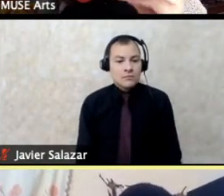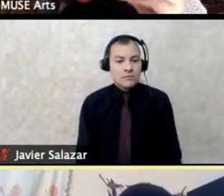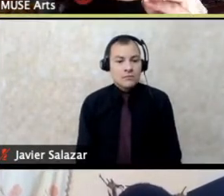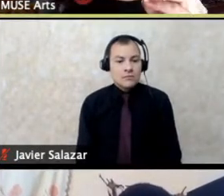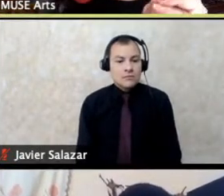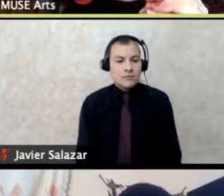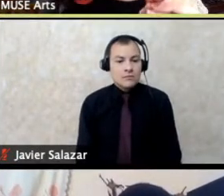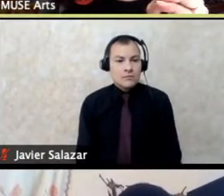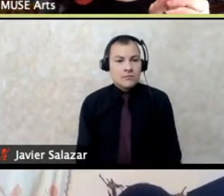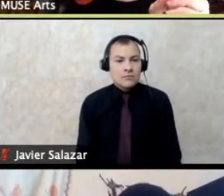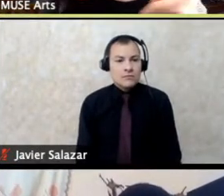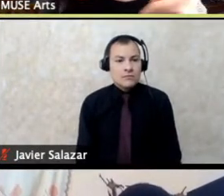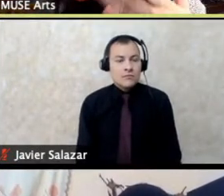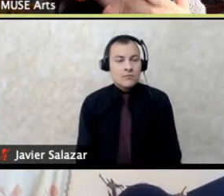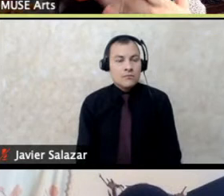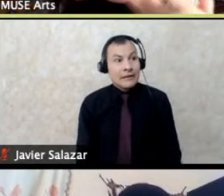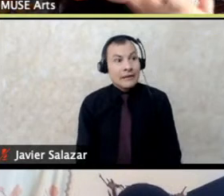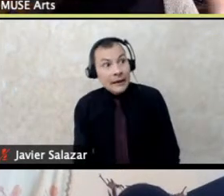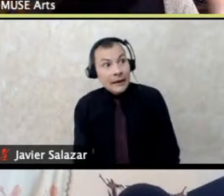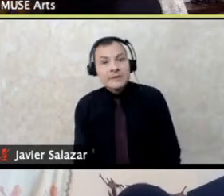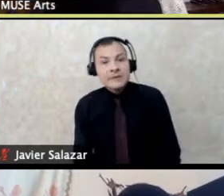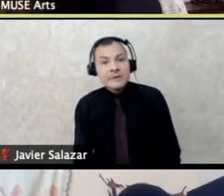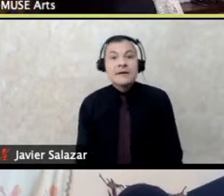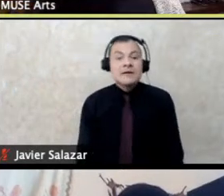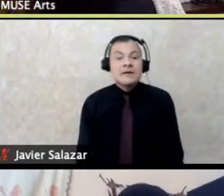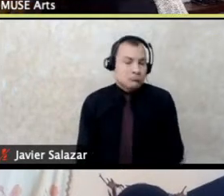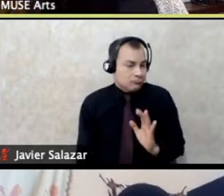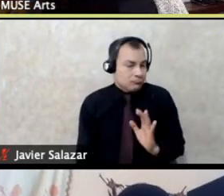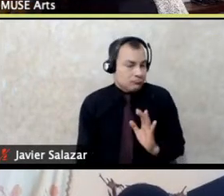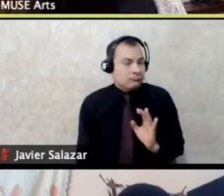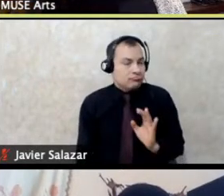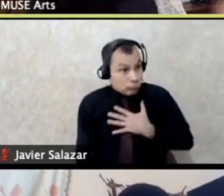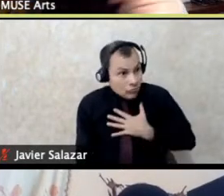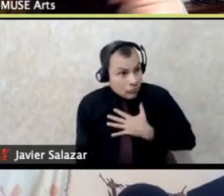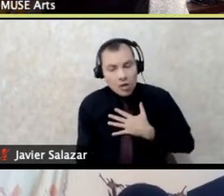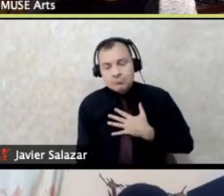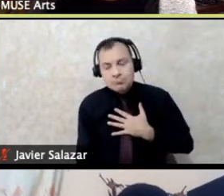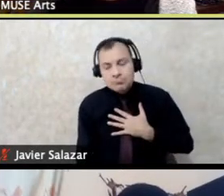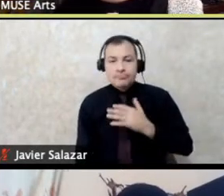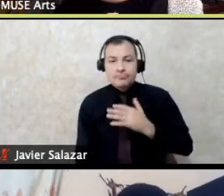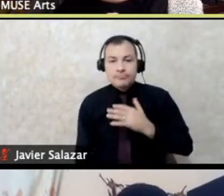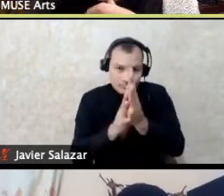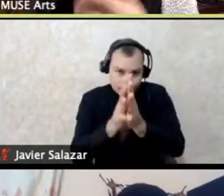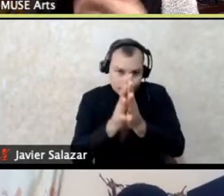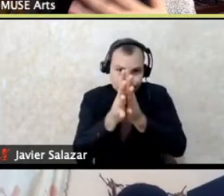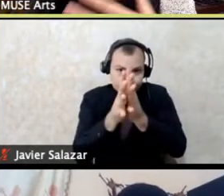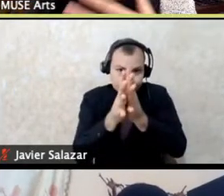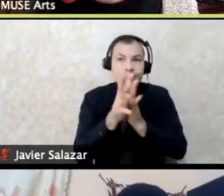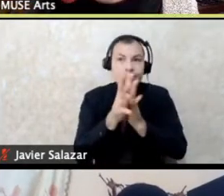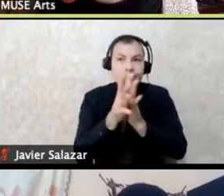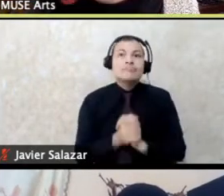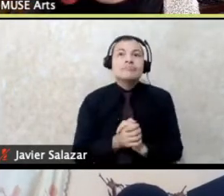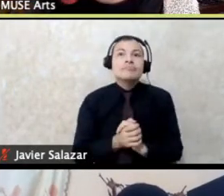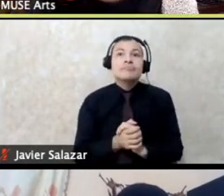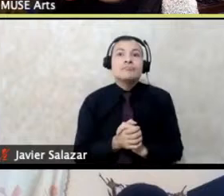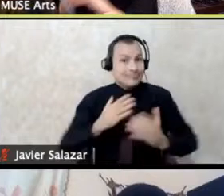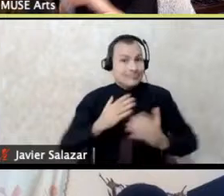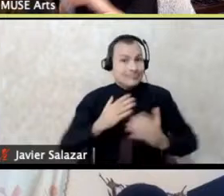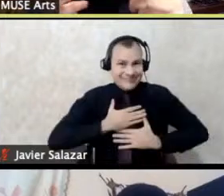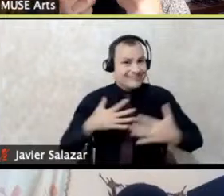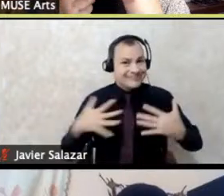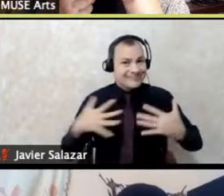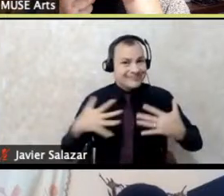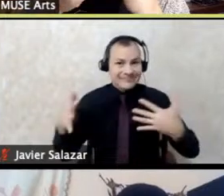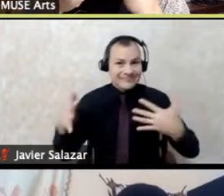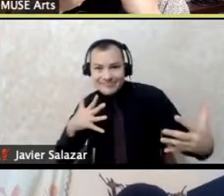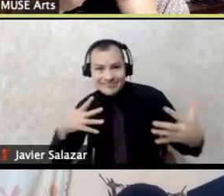que particularmente en el tipo de trabajo que yo hago, que se refiere al teatro, nosotros necesitamos dos piezas